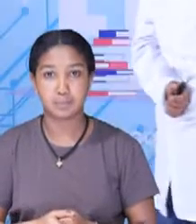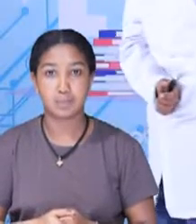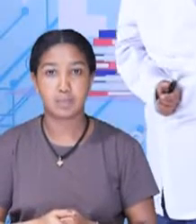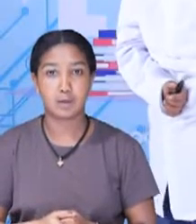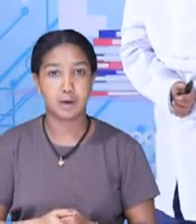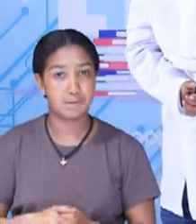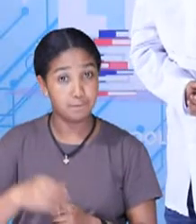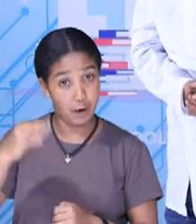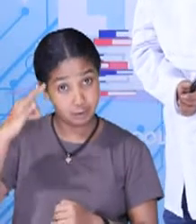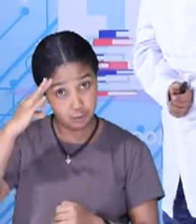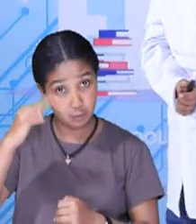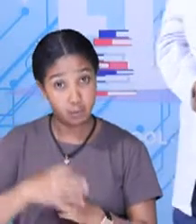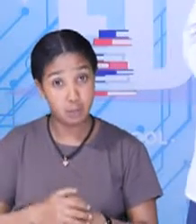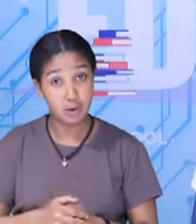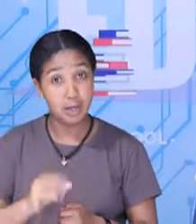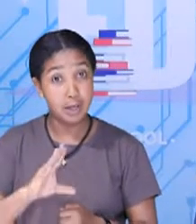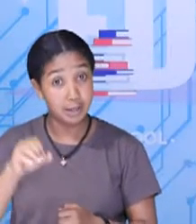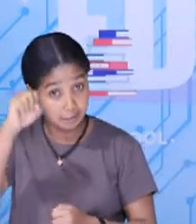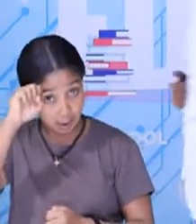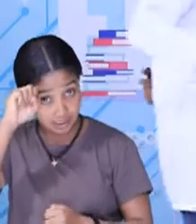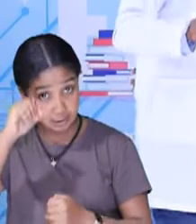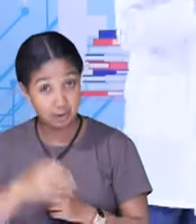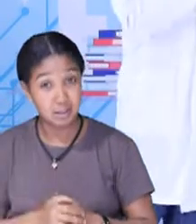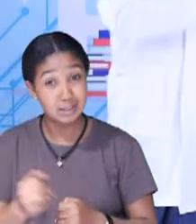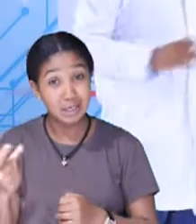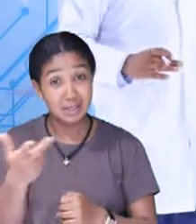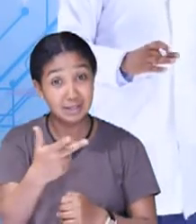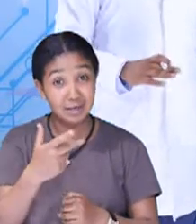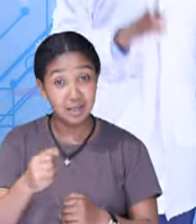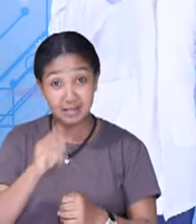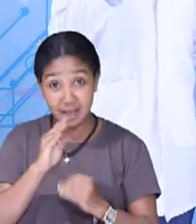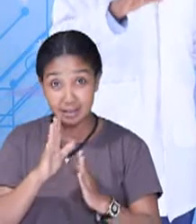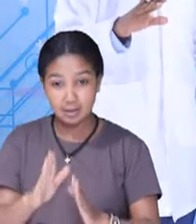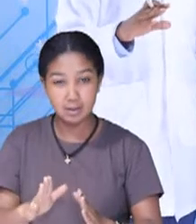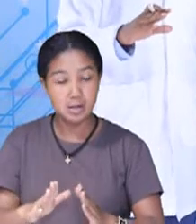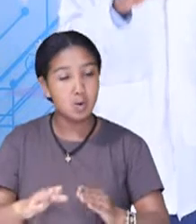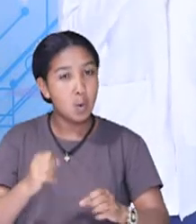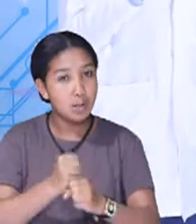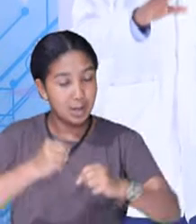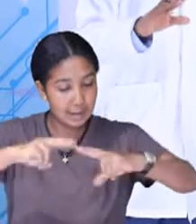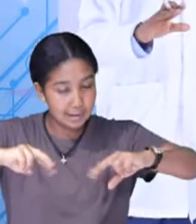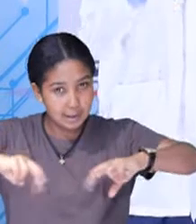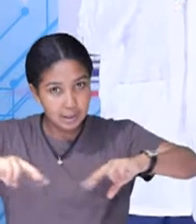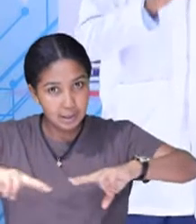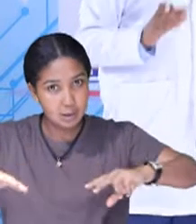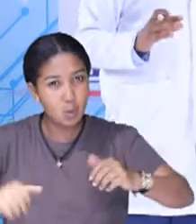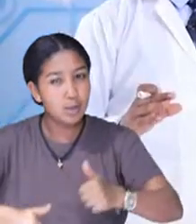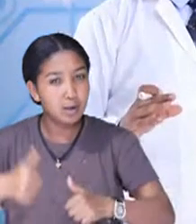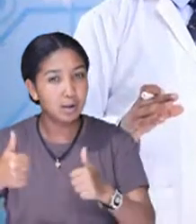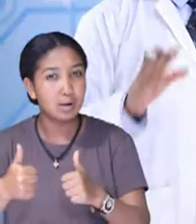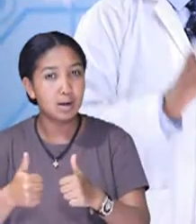Francisco Redi, and Spallanzani. These three scientists conducted a research